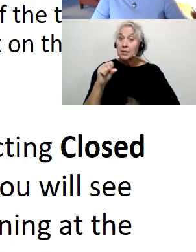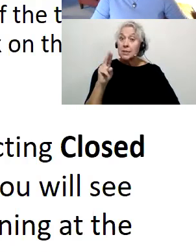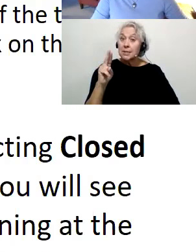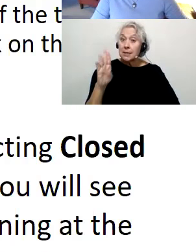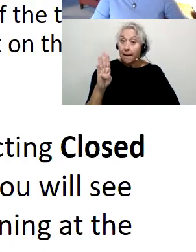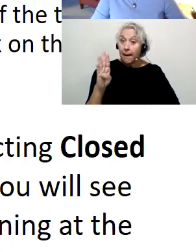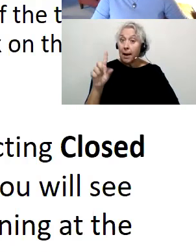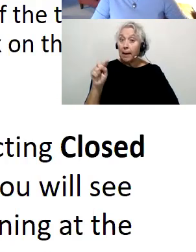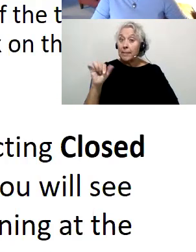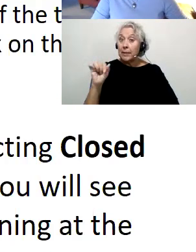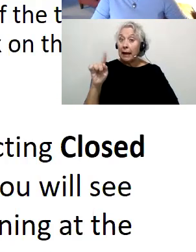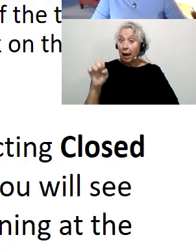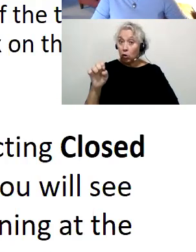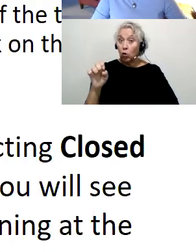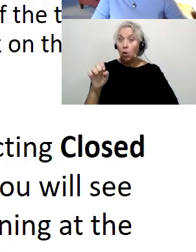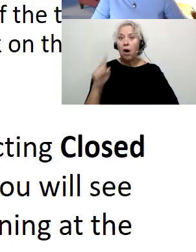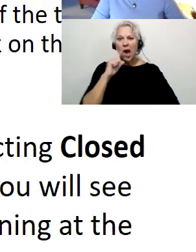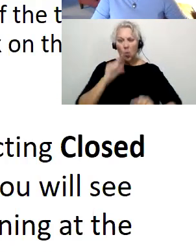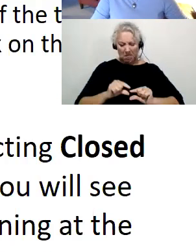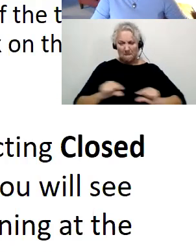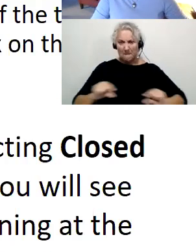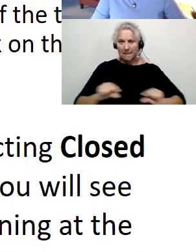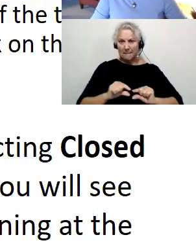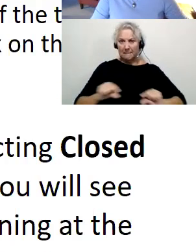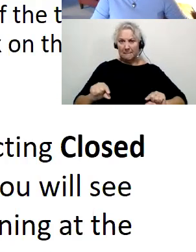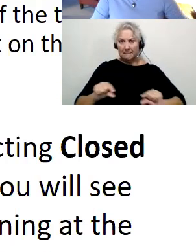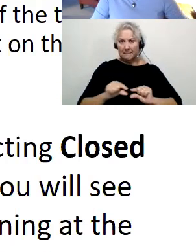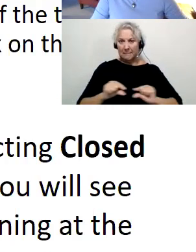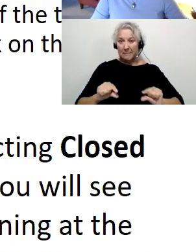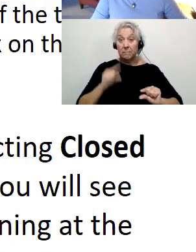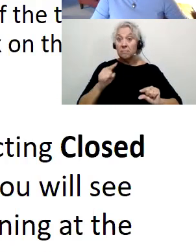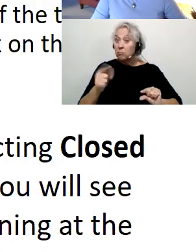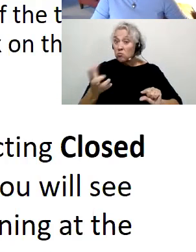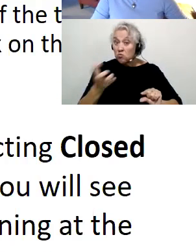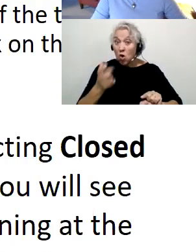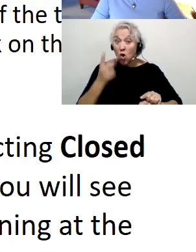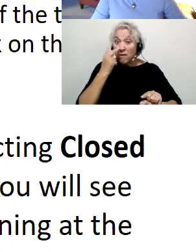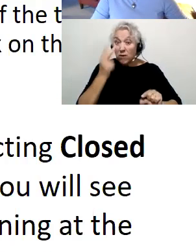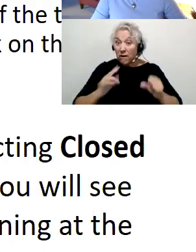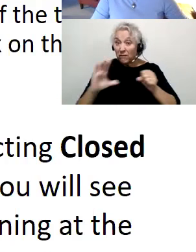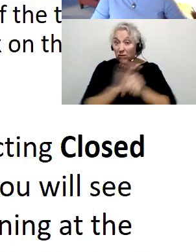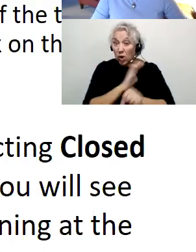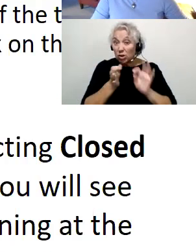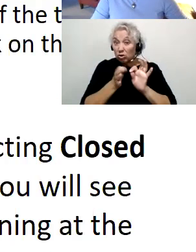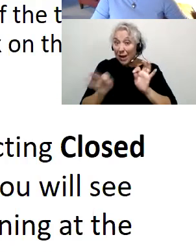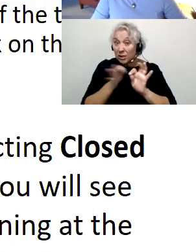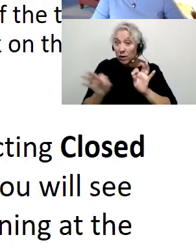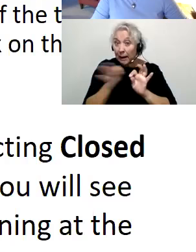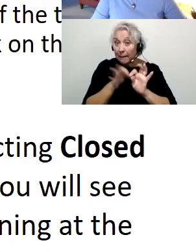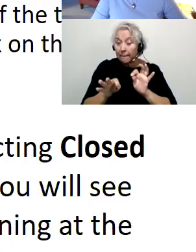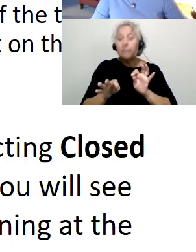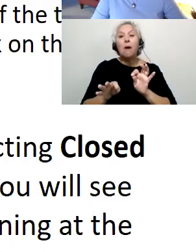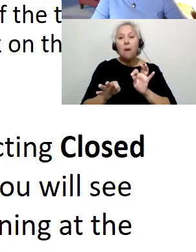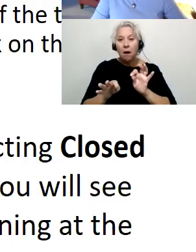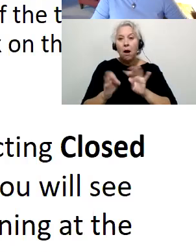or show subtitles, it will appear at the bottom of the screen. If you choose view full transcript, the transcript